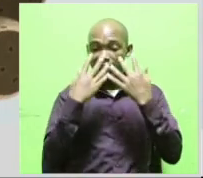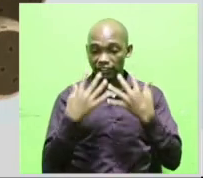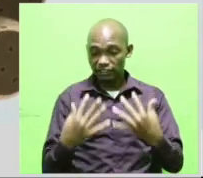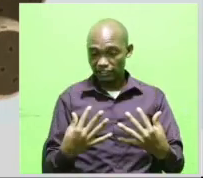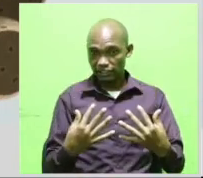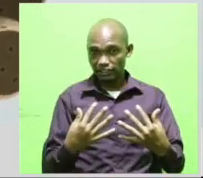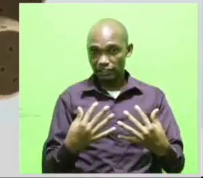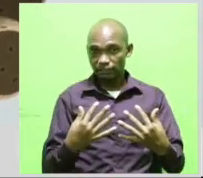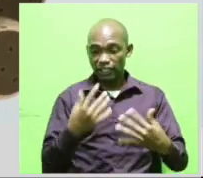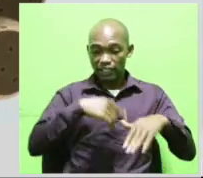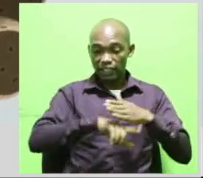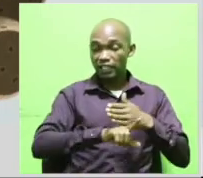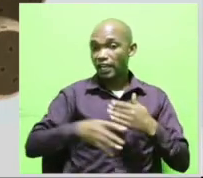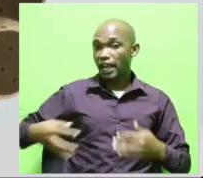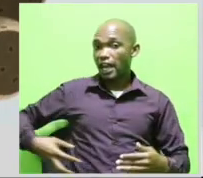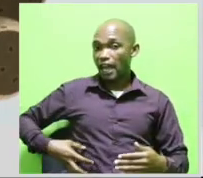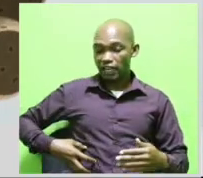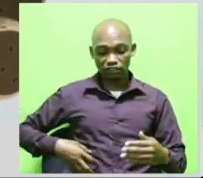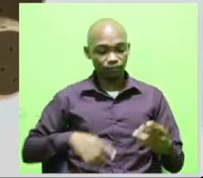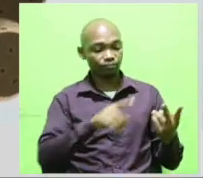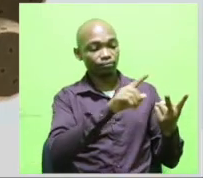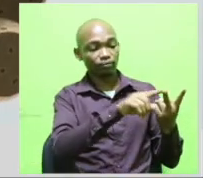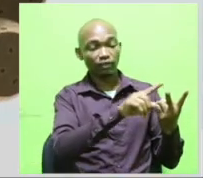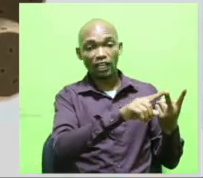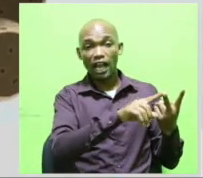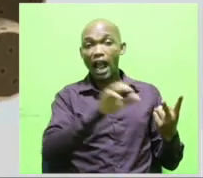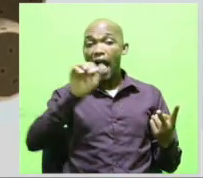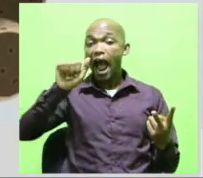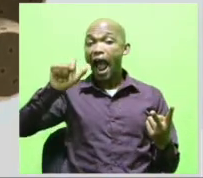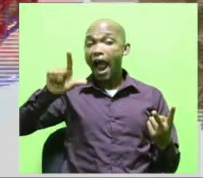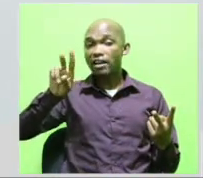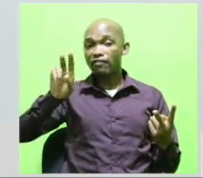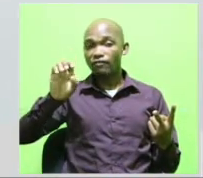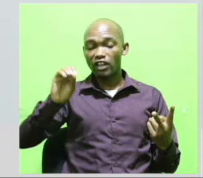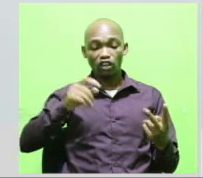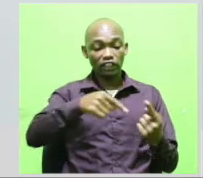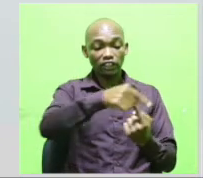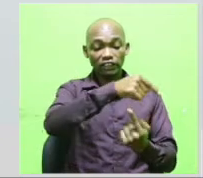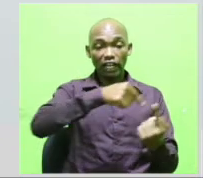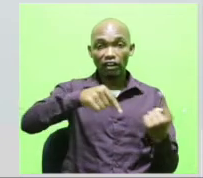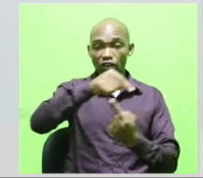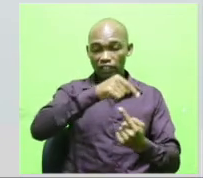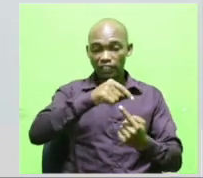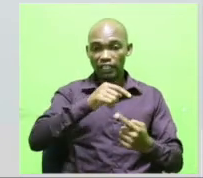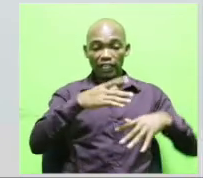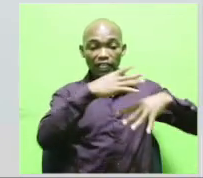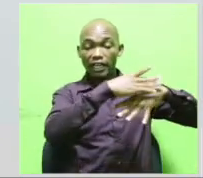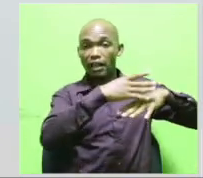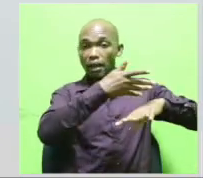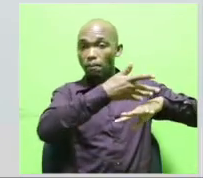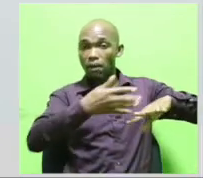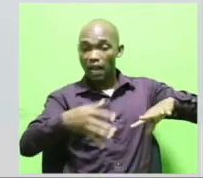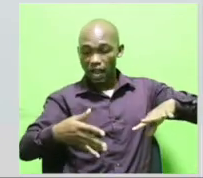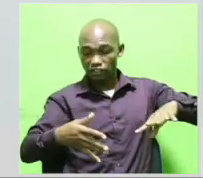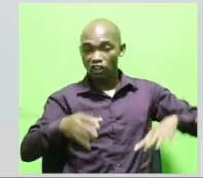gases between the blood and the lungs. Second, the alveoli are surrounded by many blood